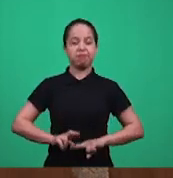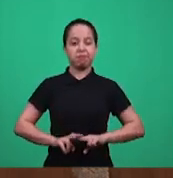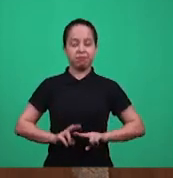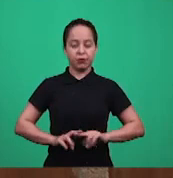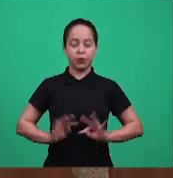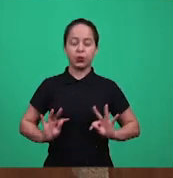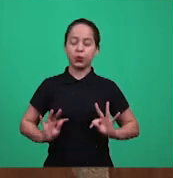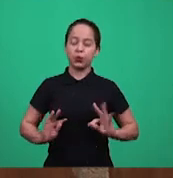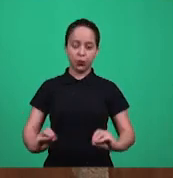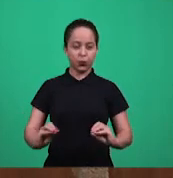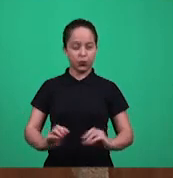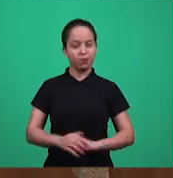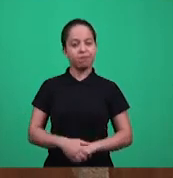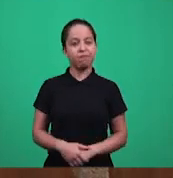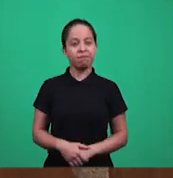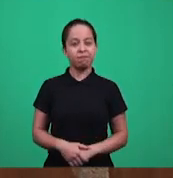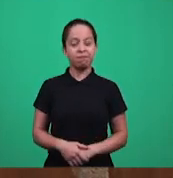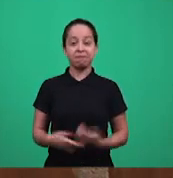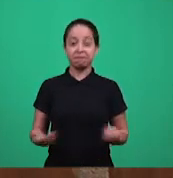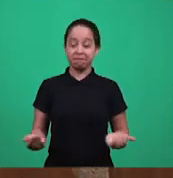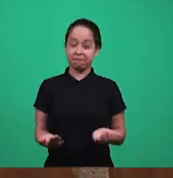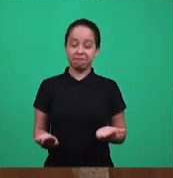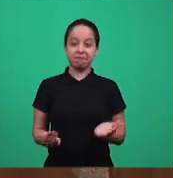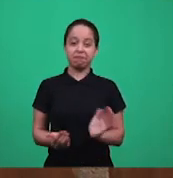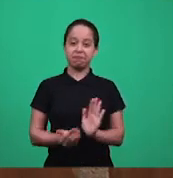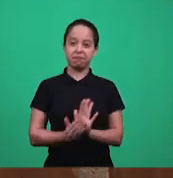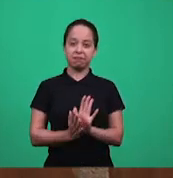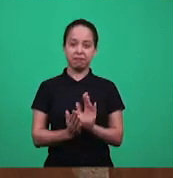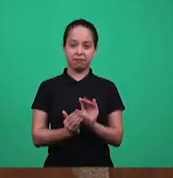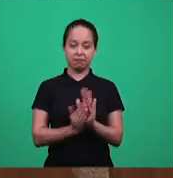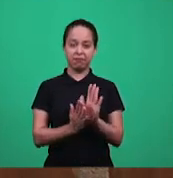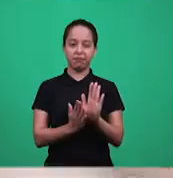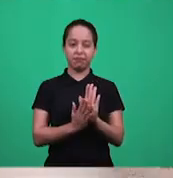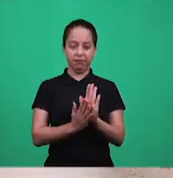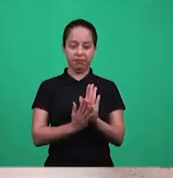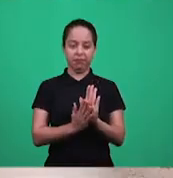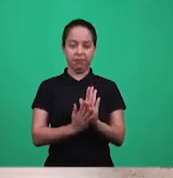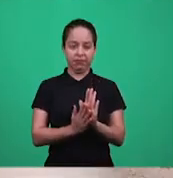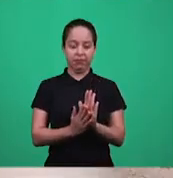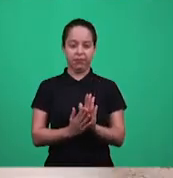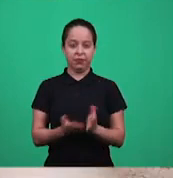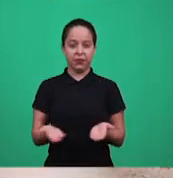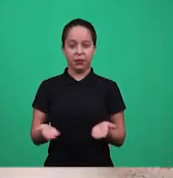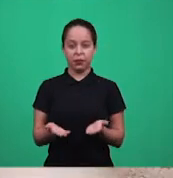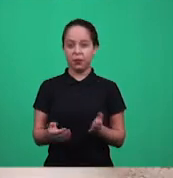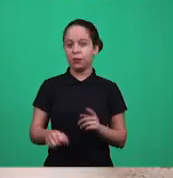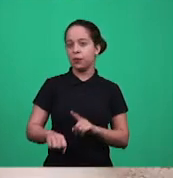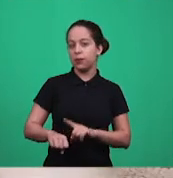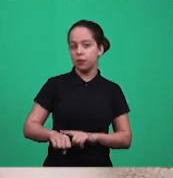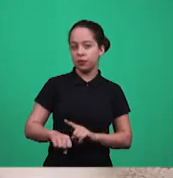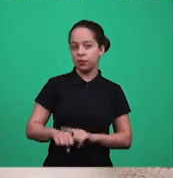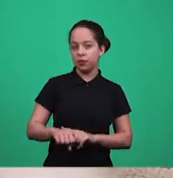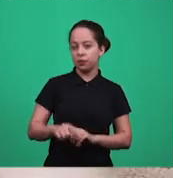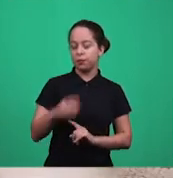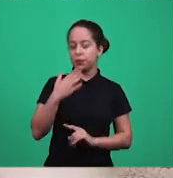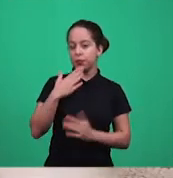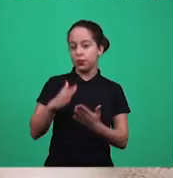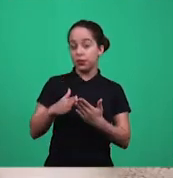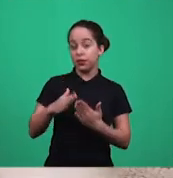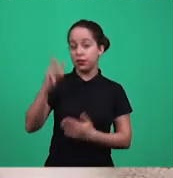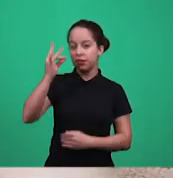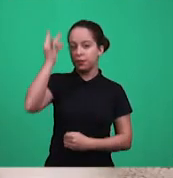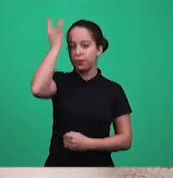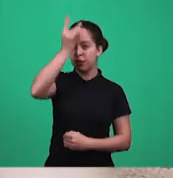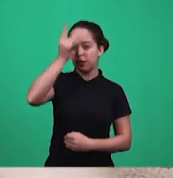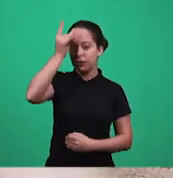seated. And we're going to begin by praising our Lord. We're going to worship him. It's a moment that the